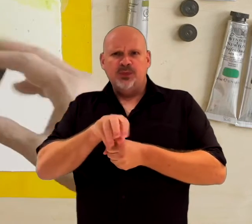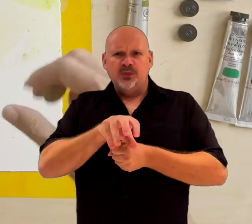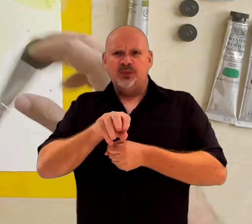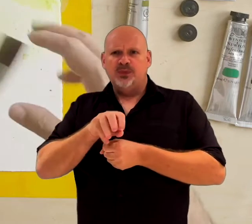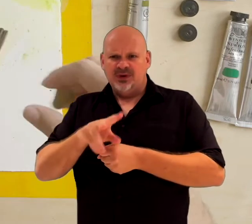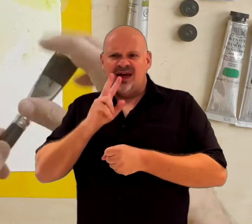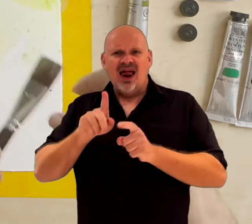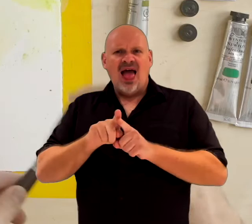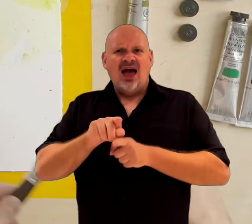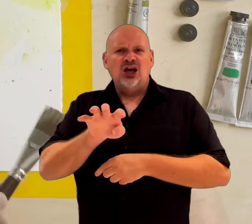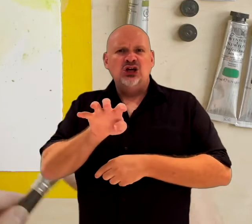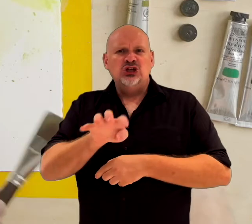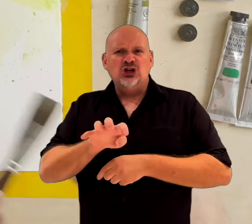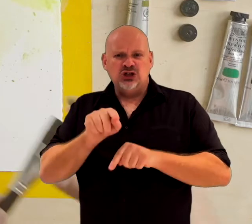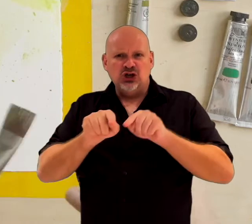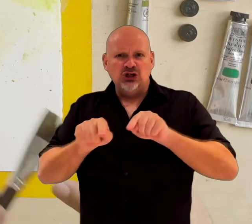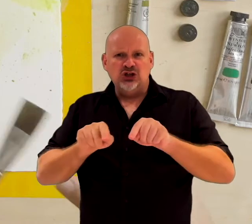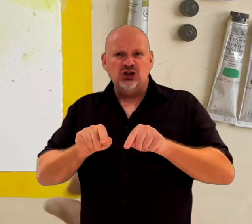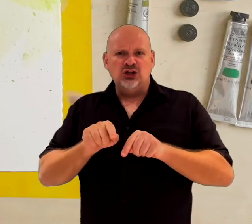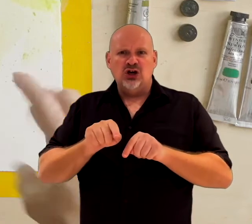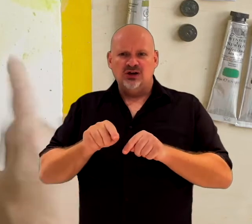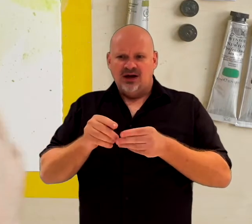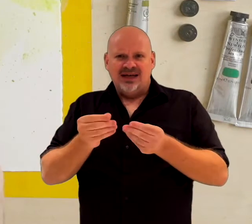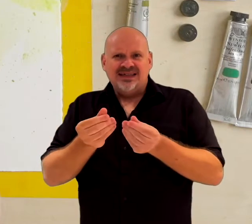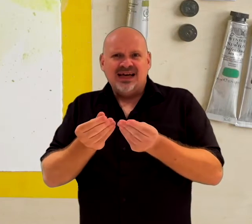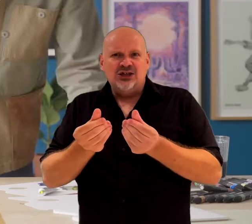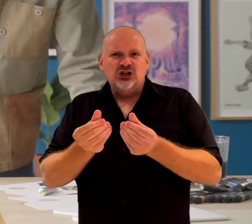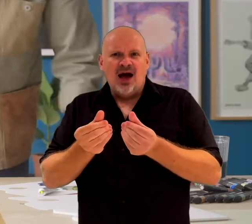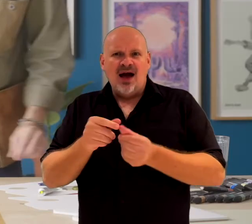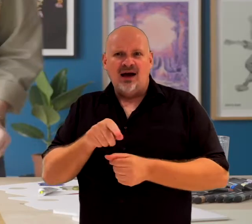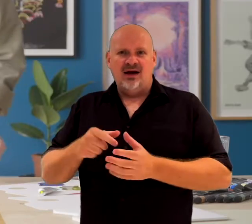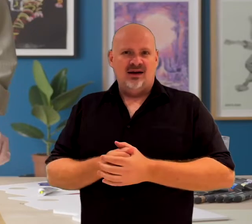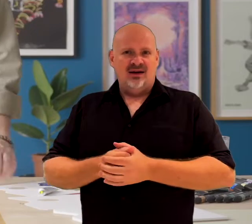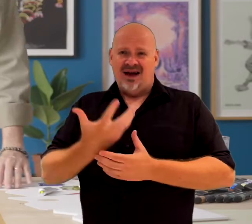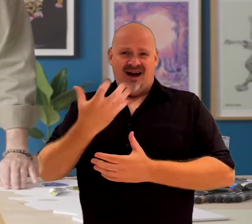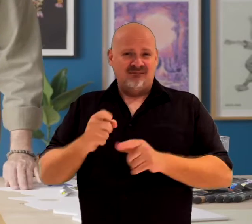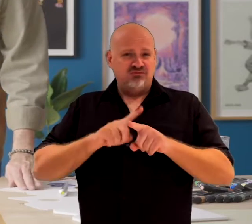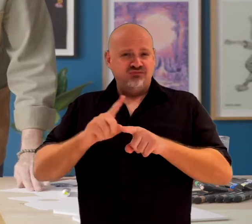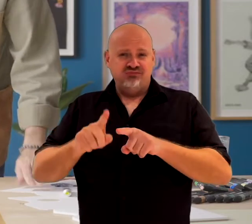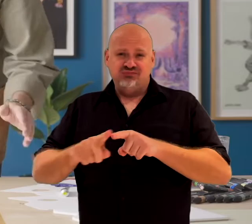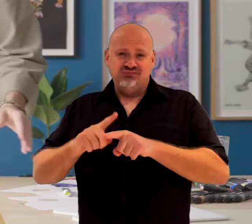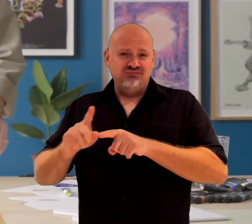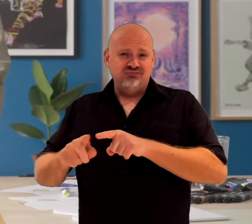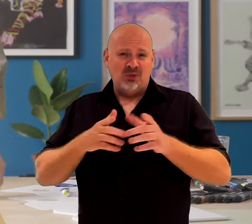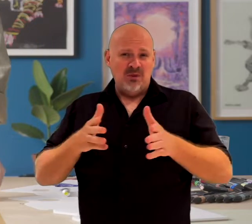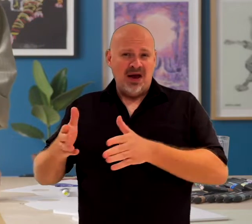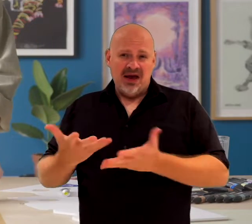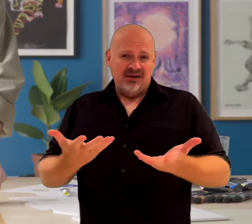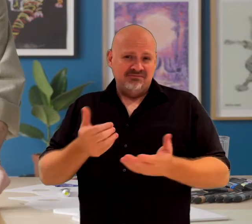and a texture, So there's a lot of techniques where you could do, if you want to work on